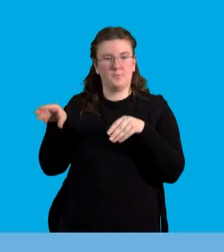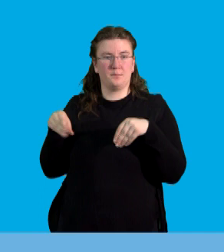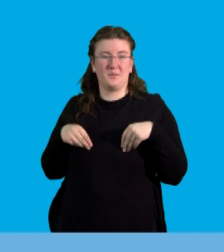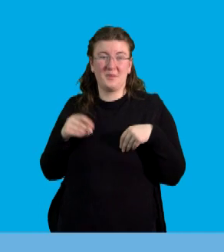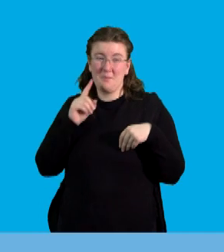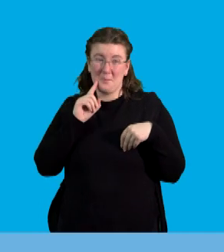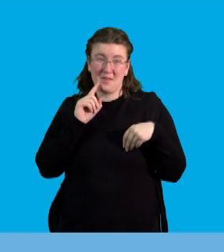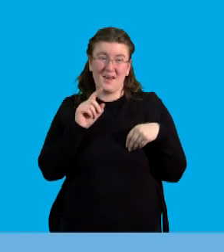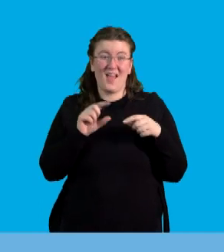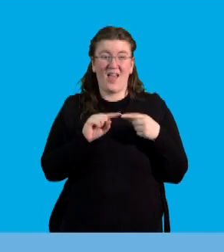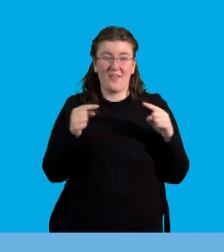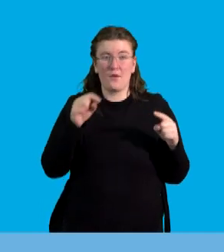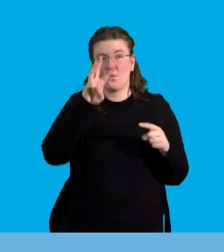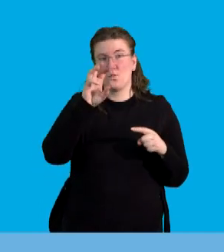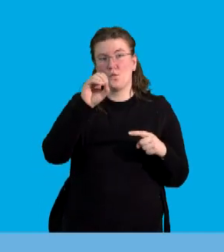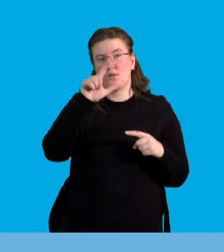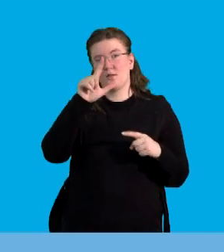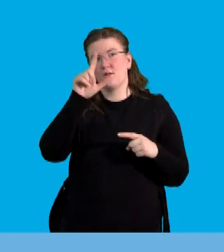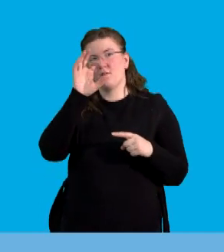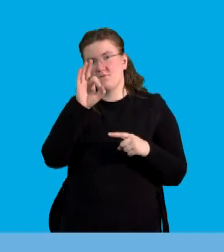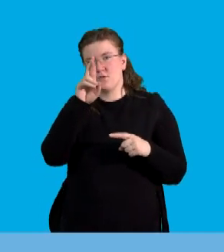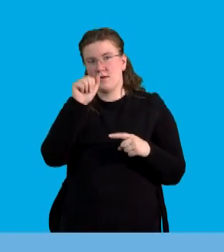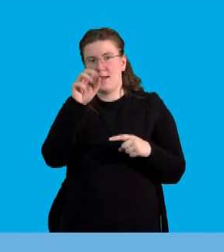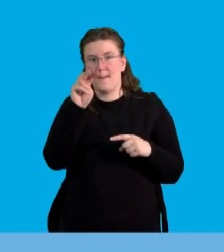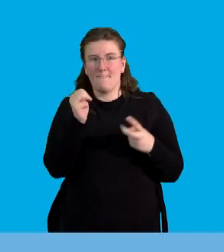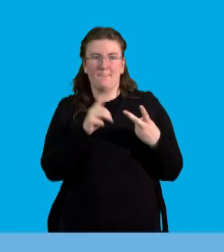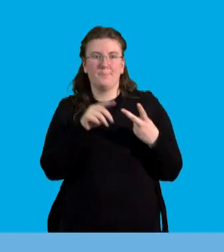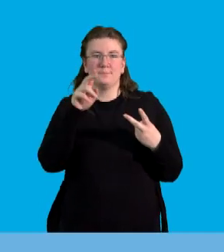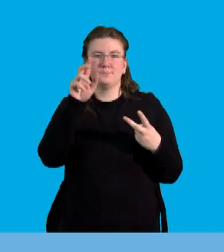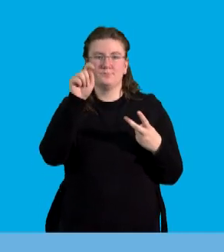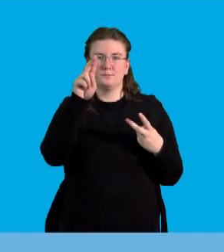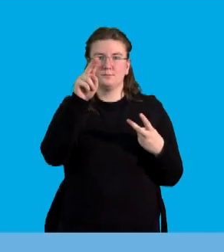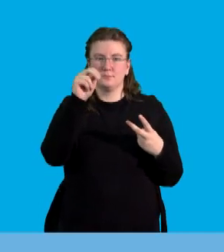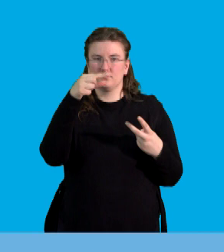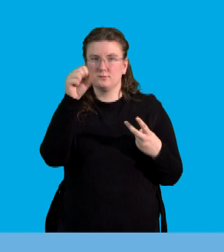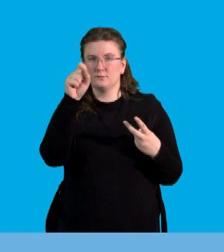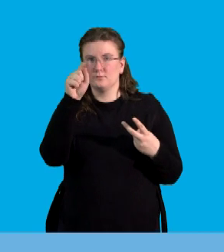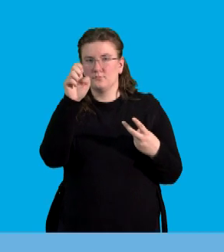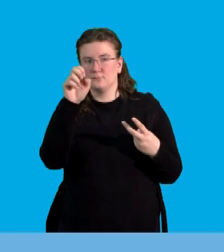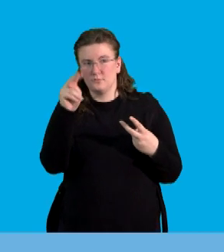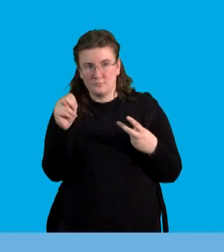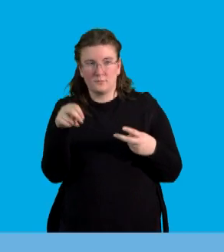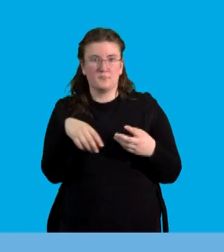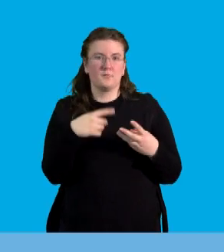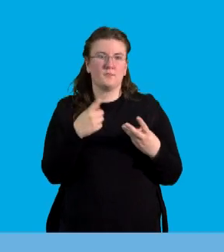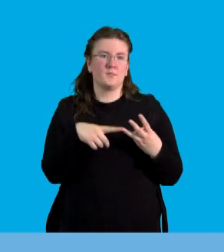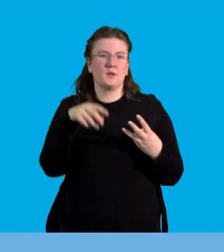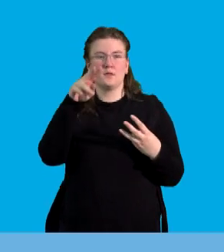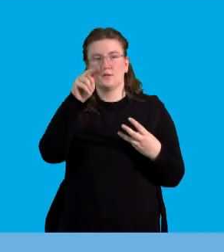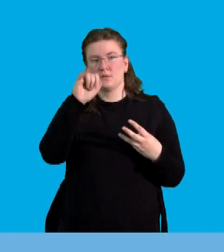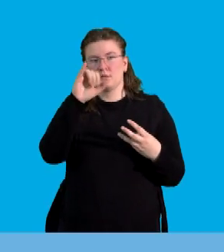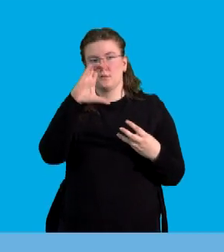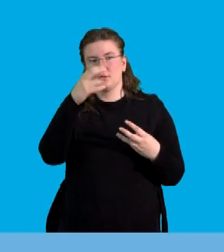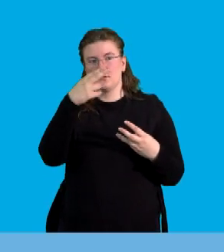contrast, wolfram or tungsten and nichrome wire, those are poor conductors of electricity. So which then